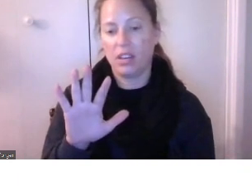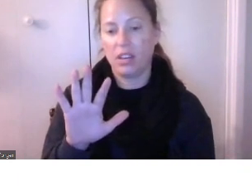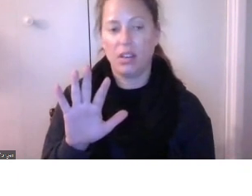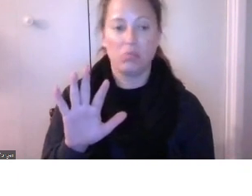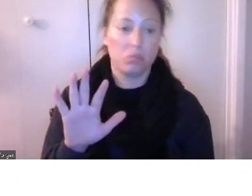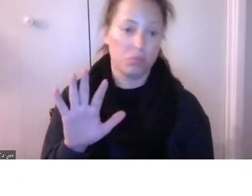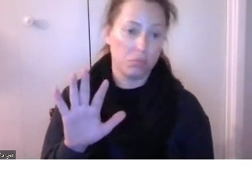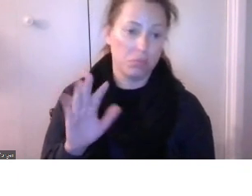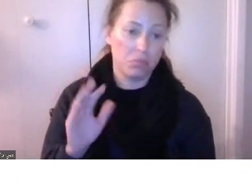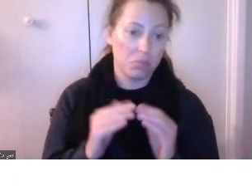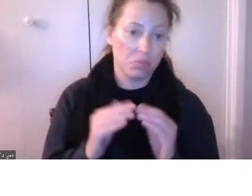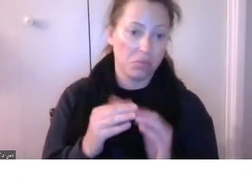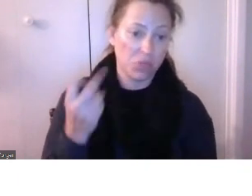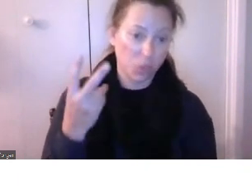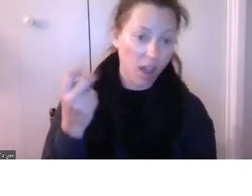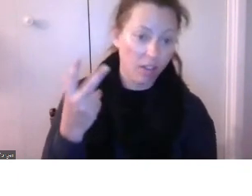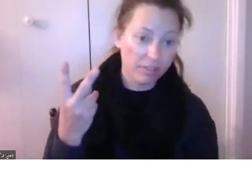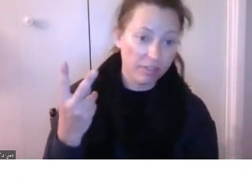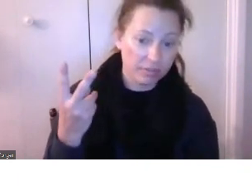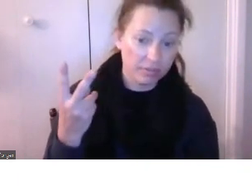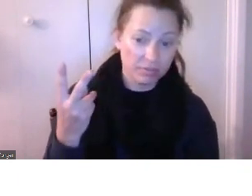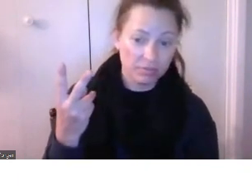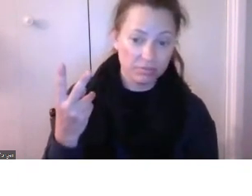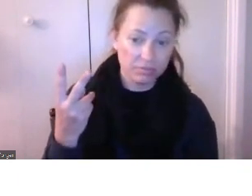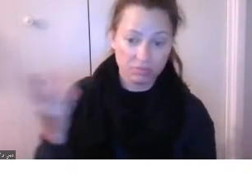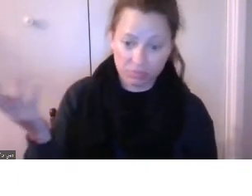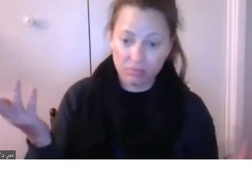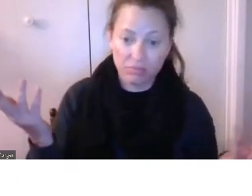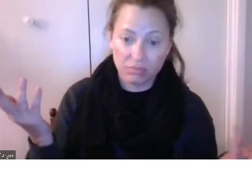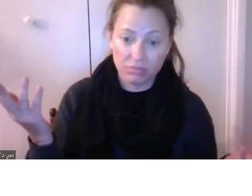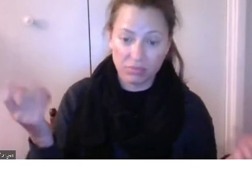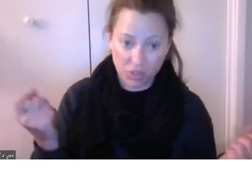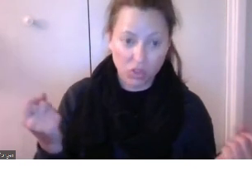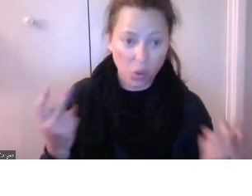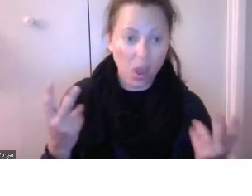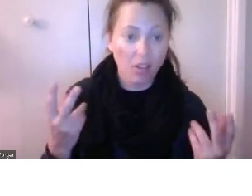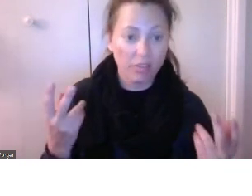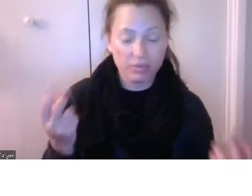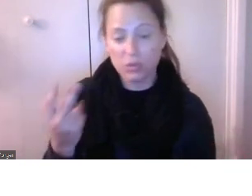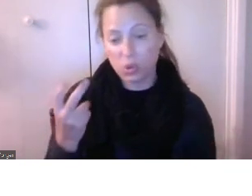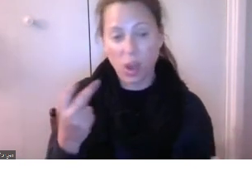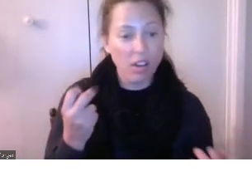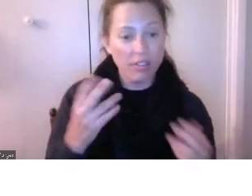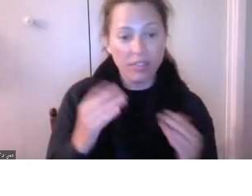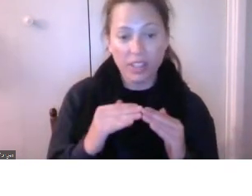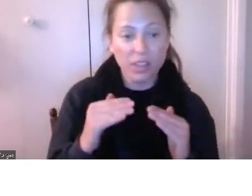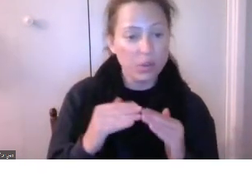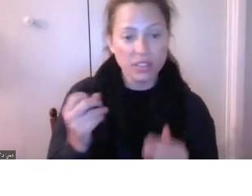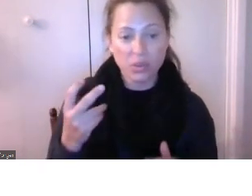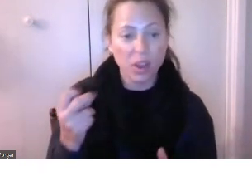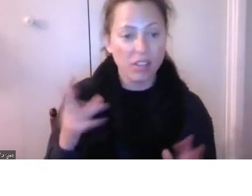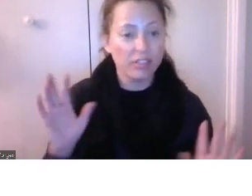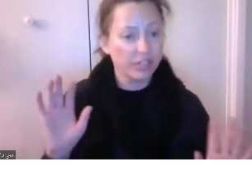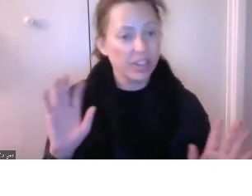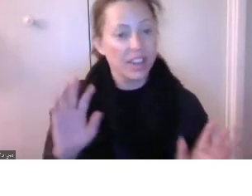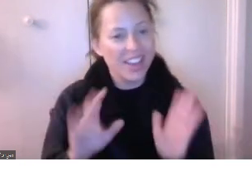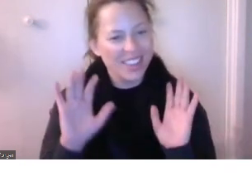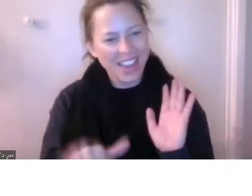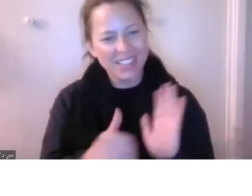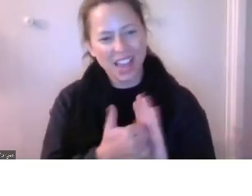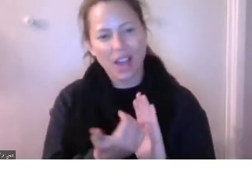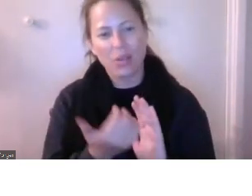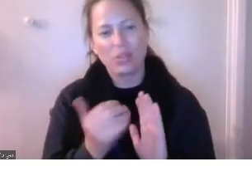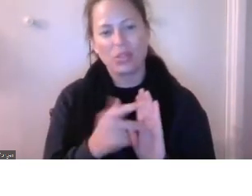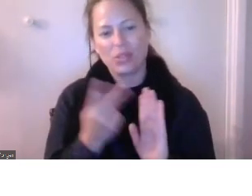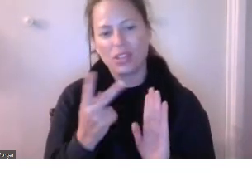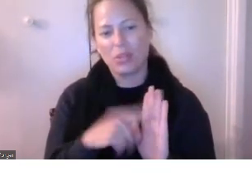That gets me 12. So this right here makes 12. 12 does equal 12. So that's a way that you can check your work